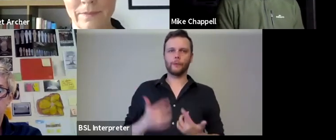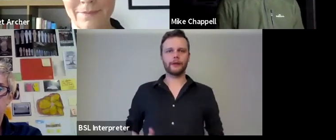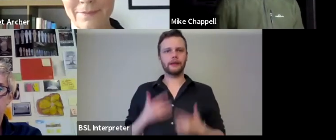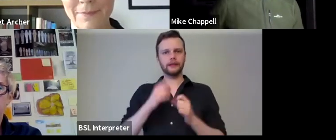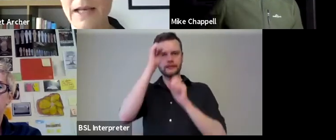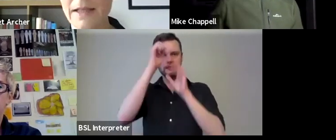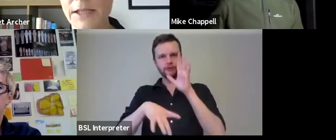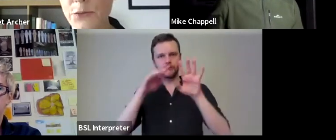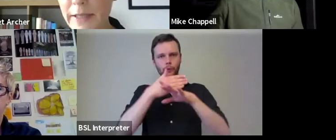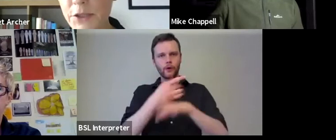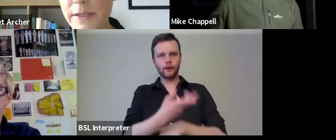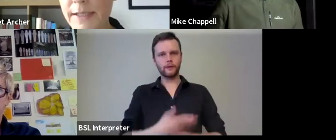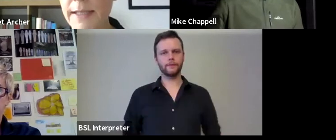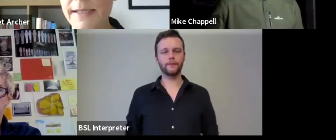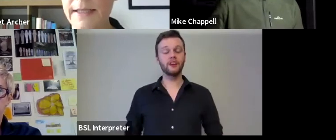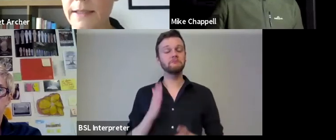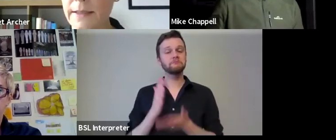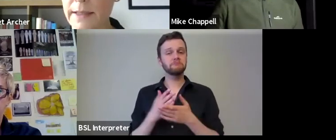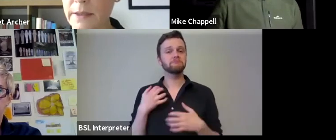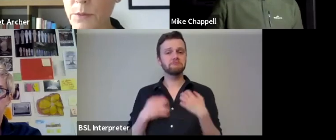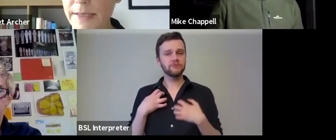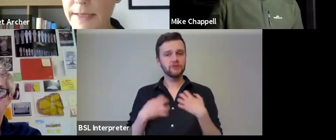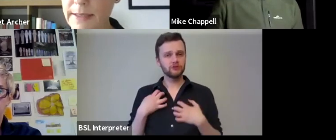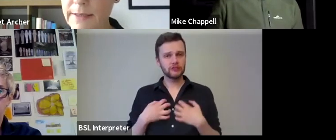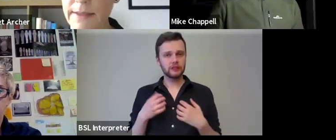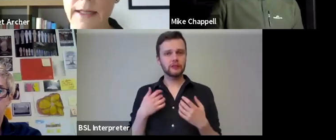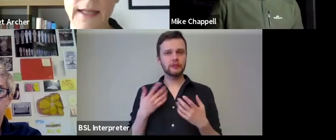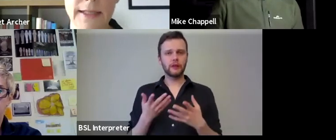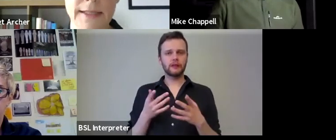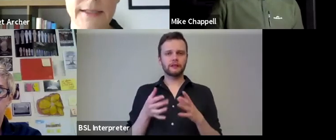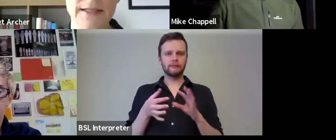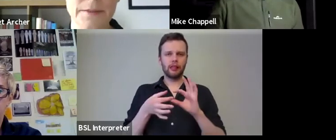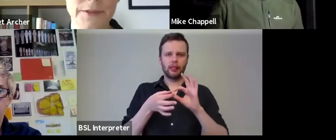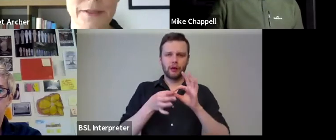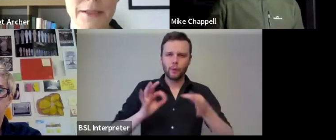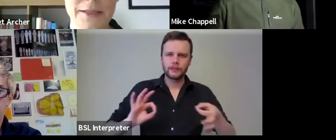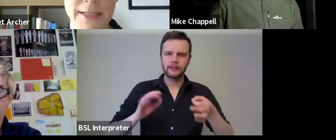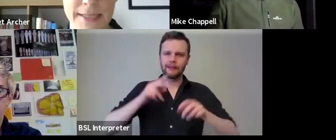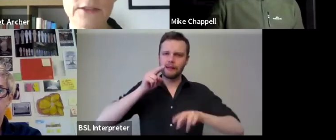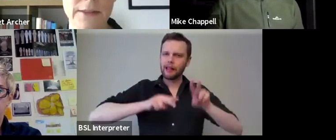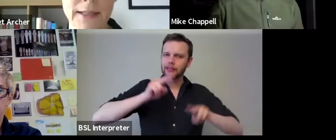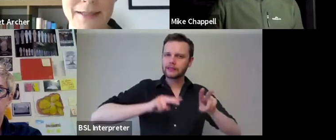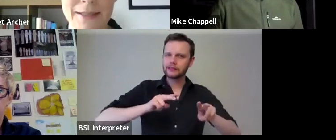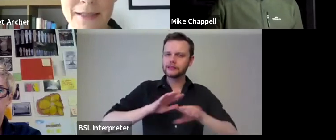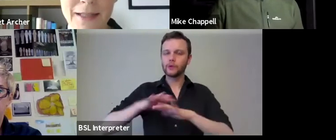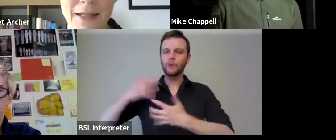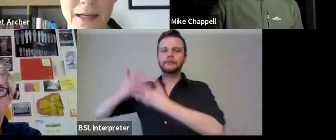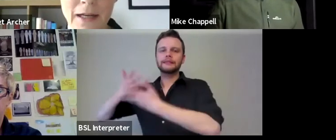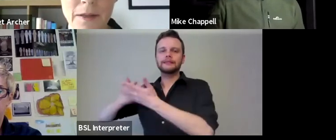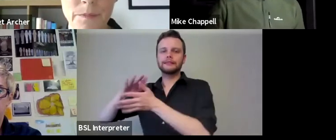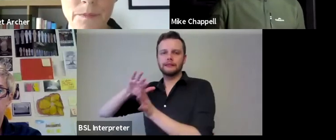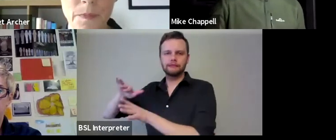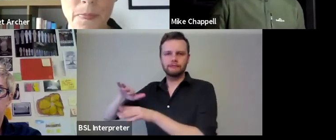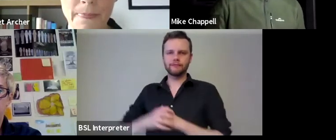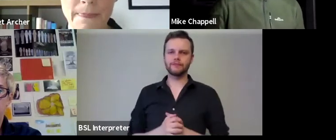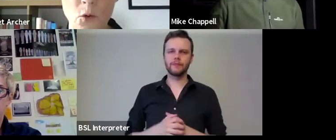work. So that's really interesting. So that's linguistic analysis as opposed to statistical analysis.